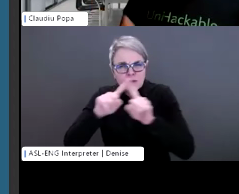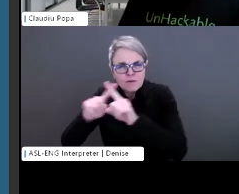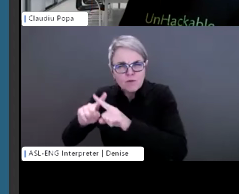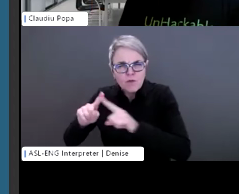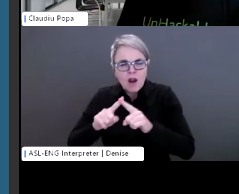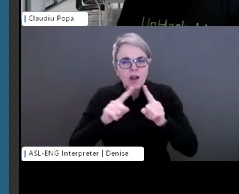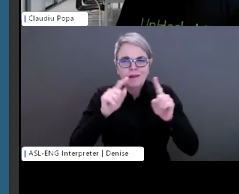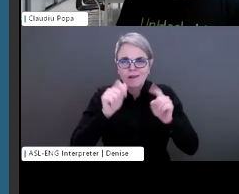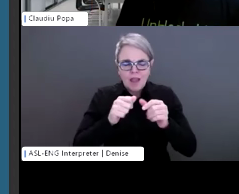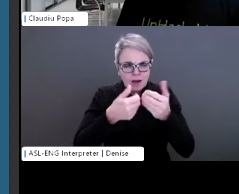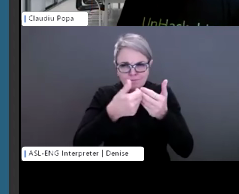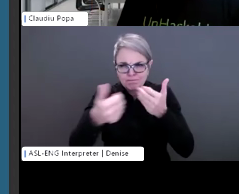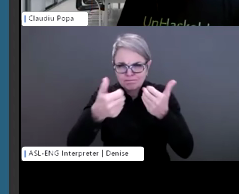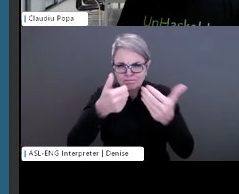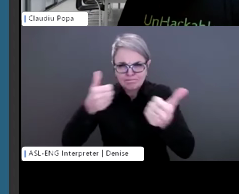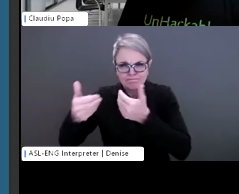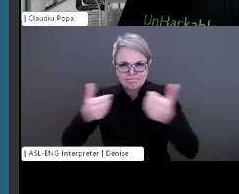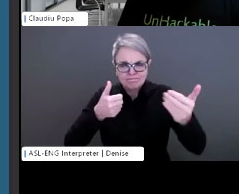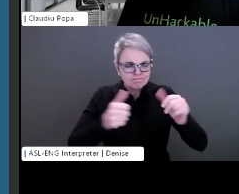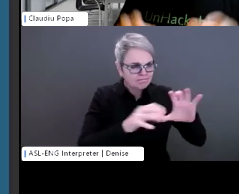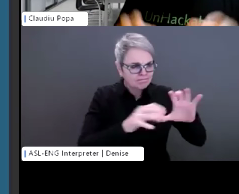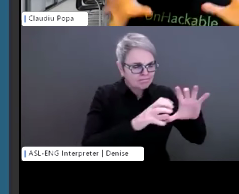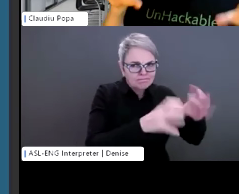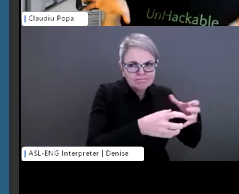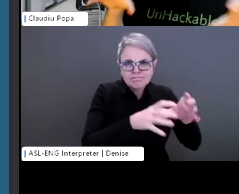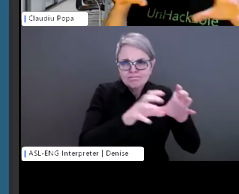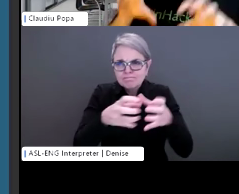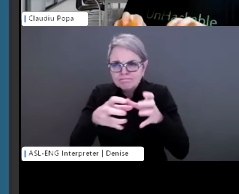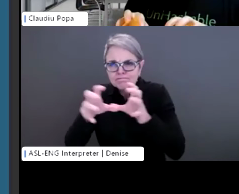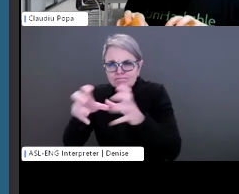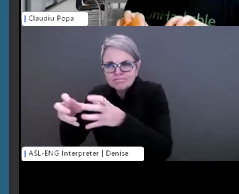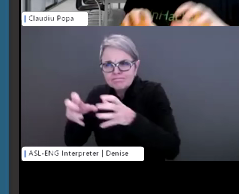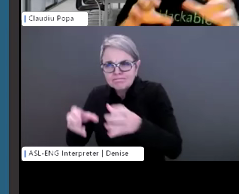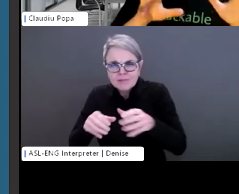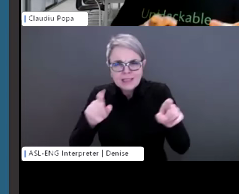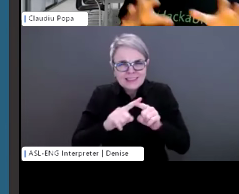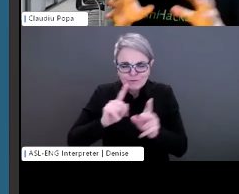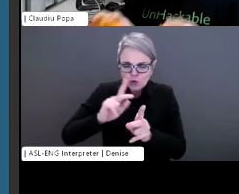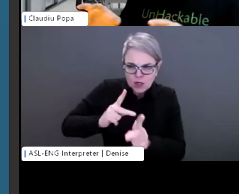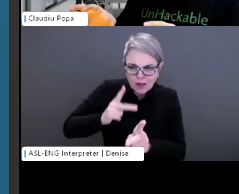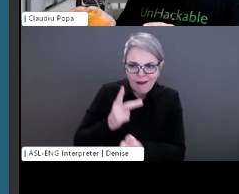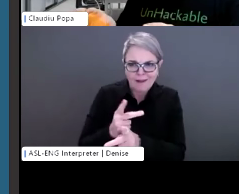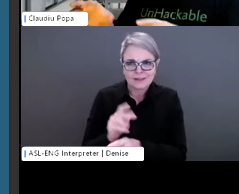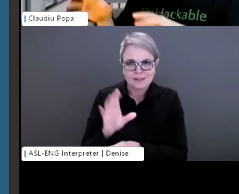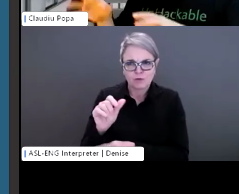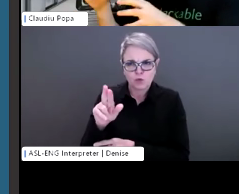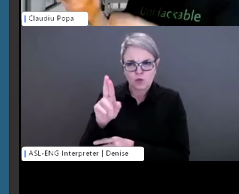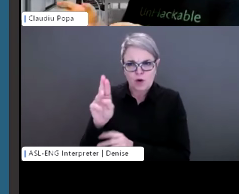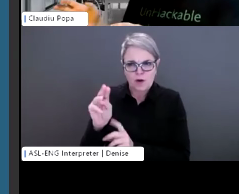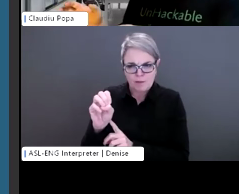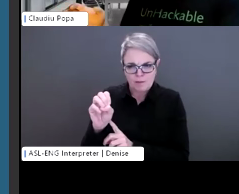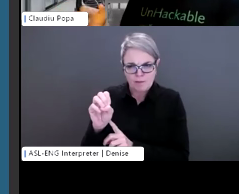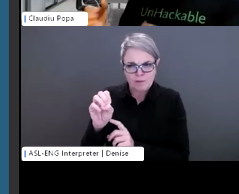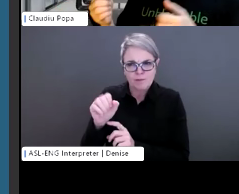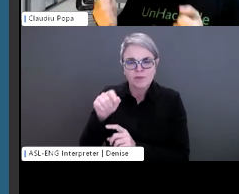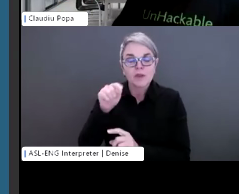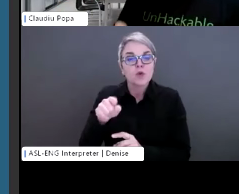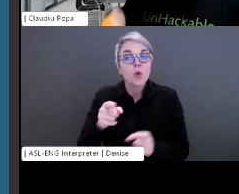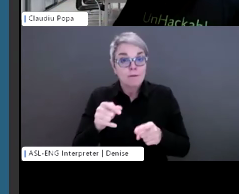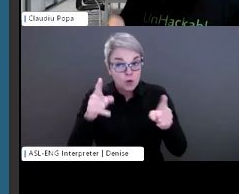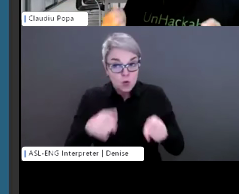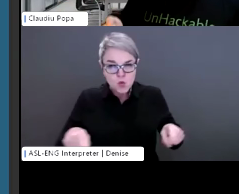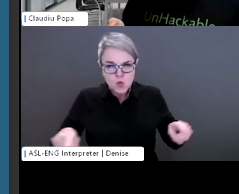helping people think about the limited choices that are available to scammers will